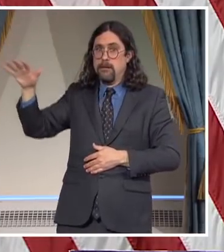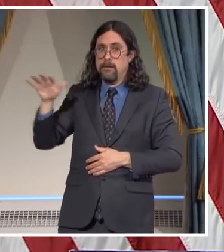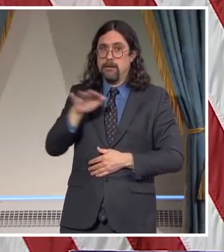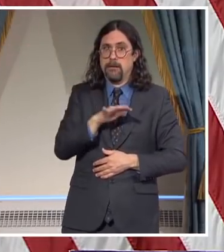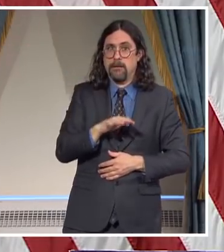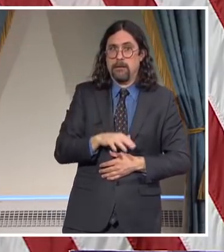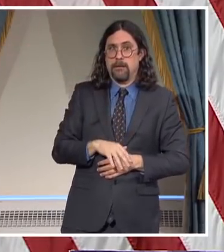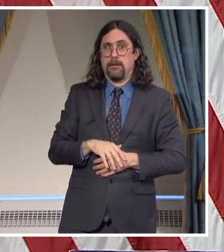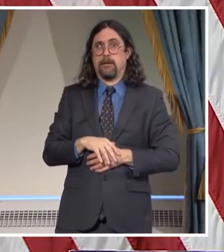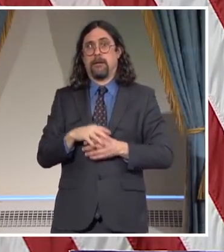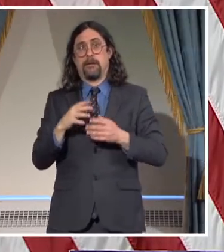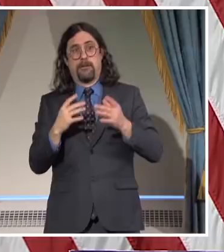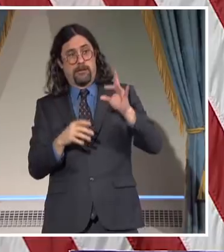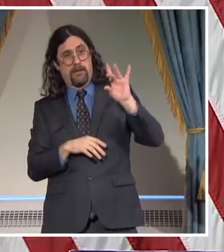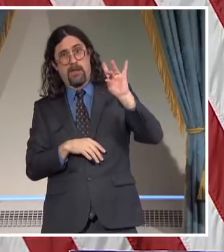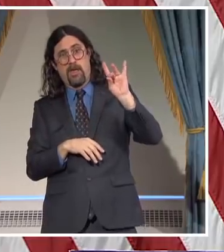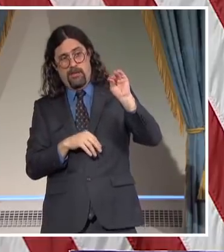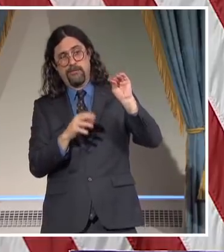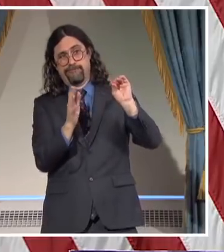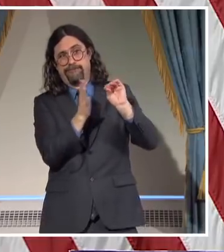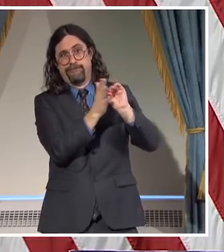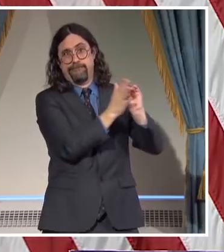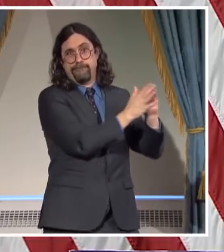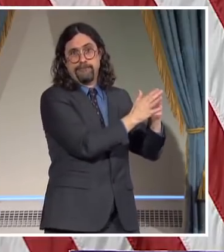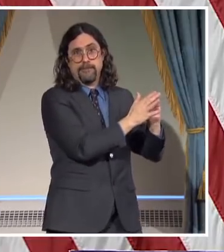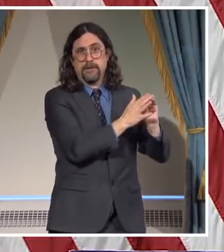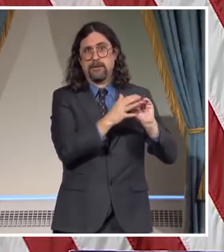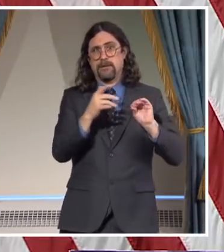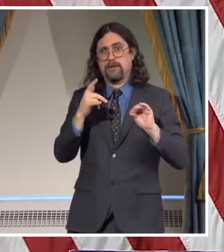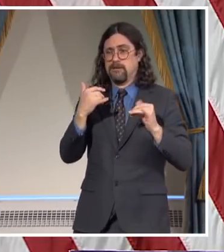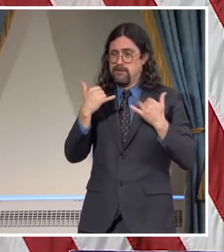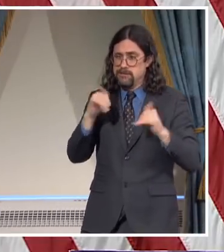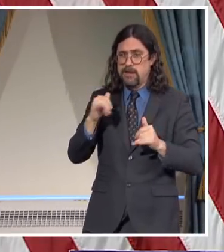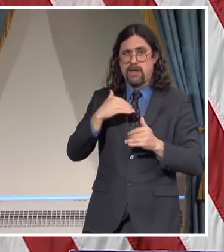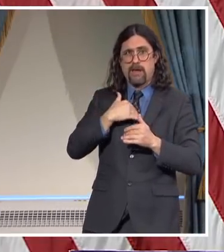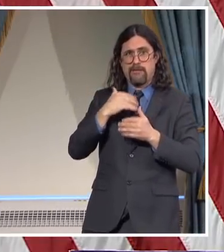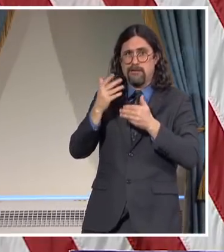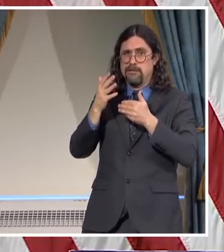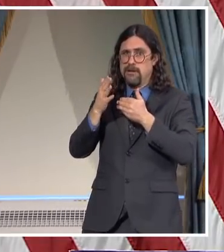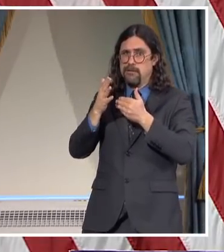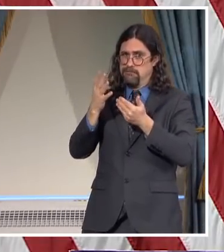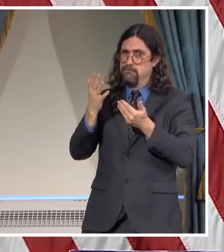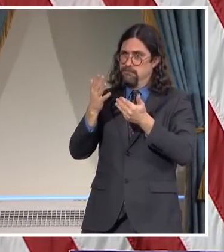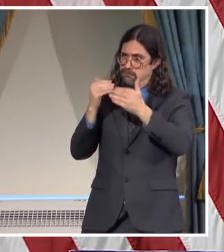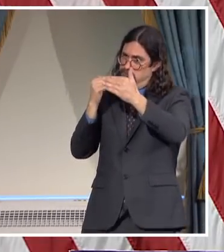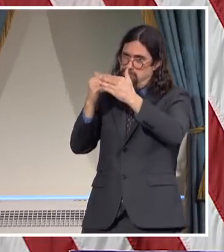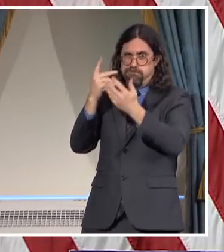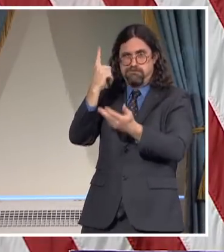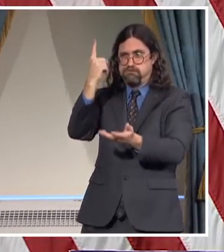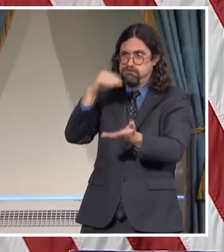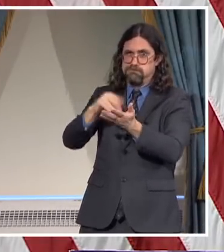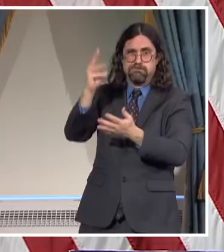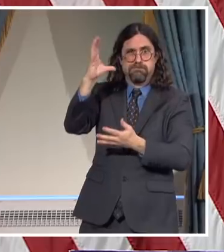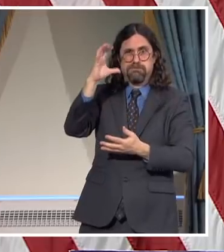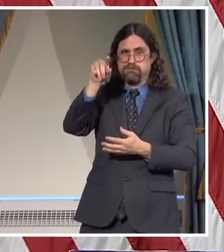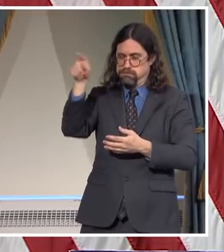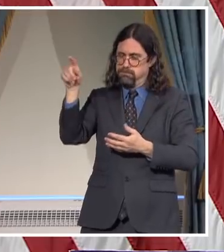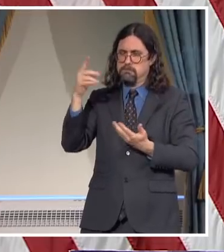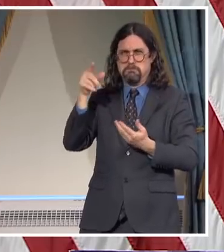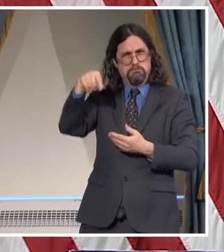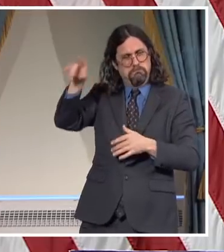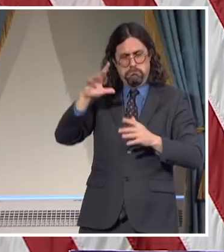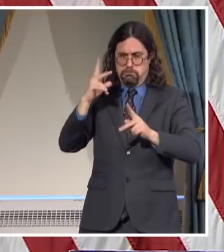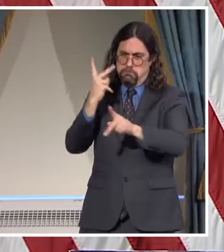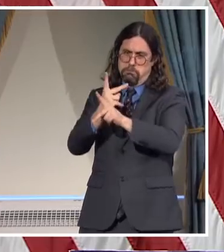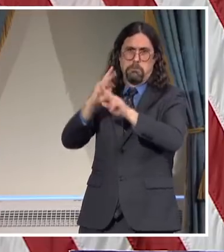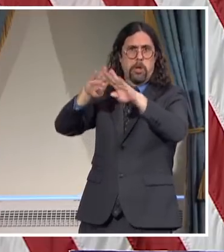leave intact if people follow the rules. People don't follow the rules, we'll take the hoops down there. And if we have to end up closing off